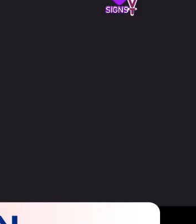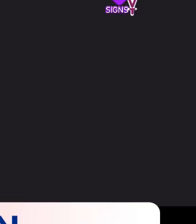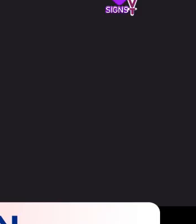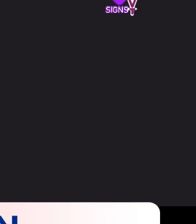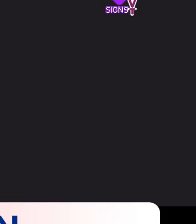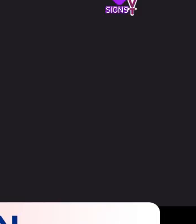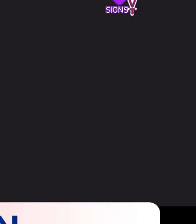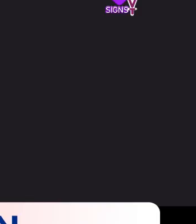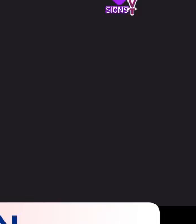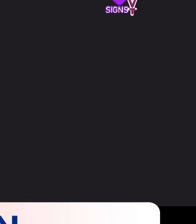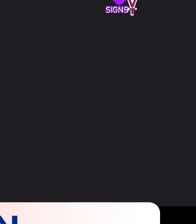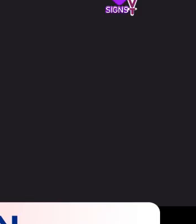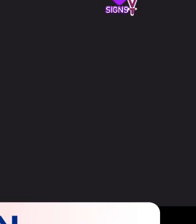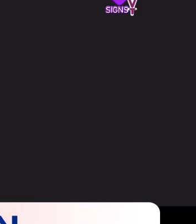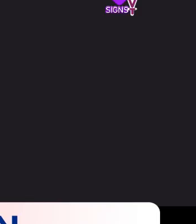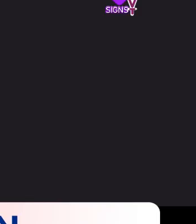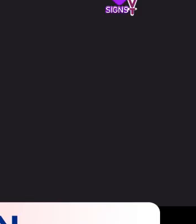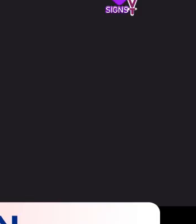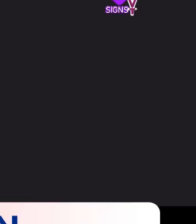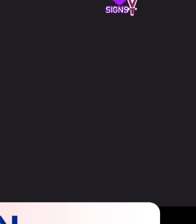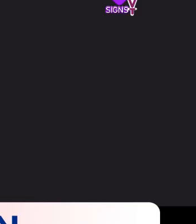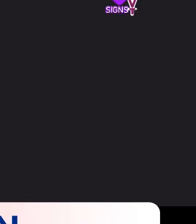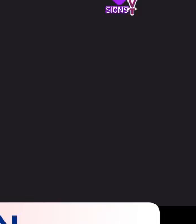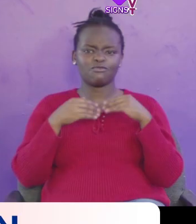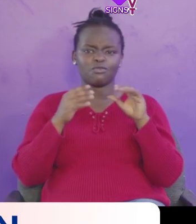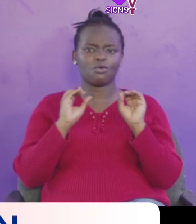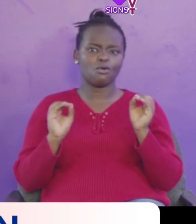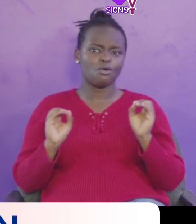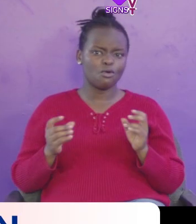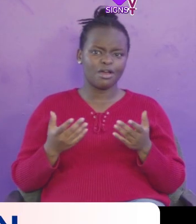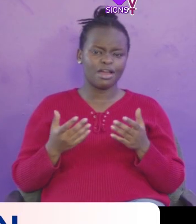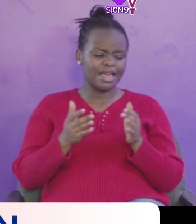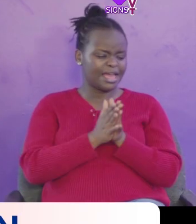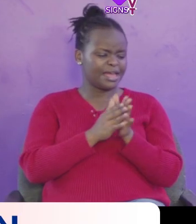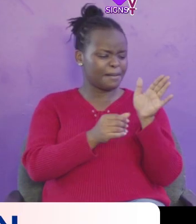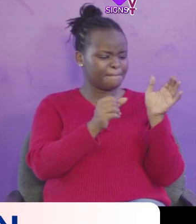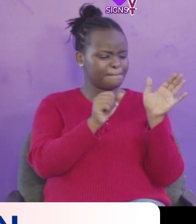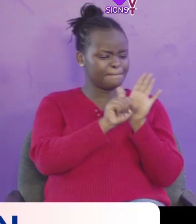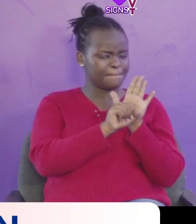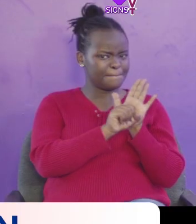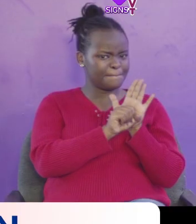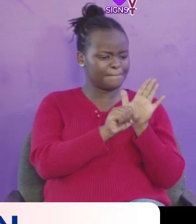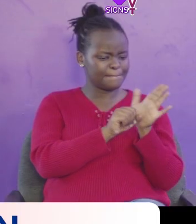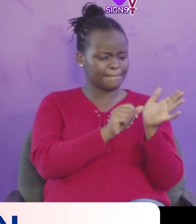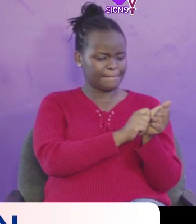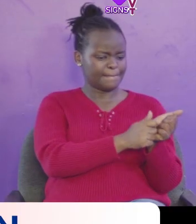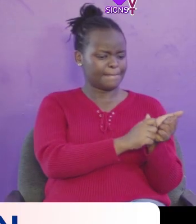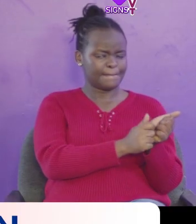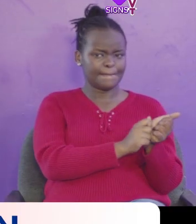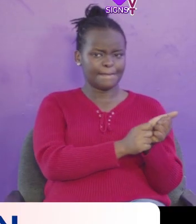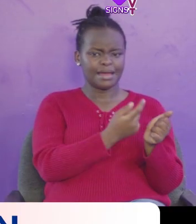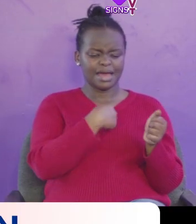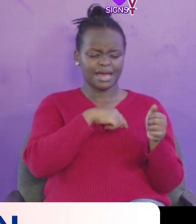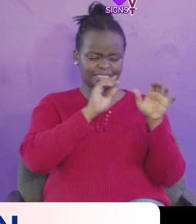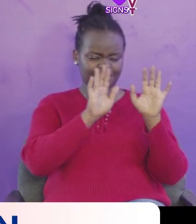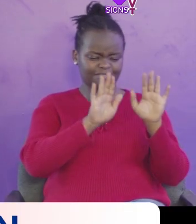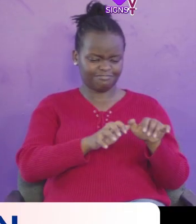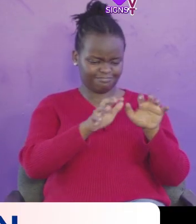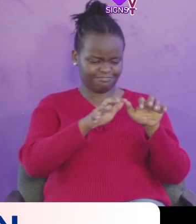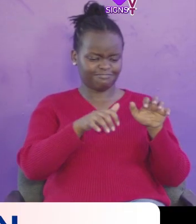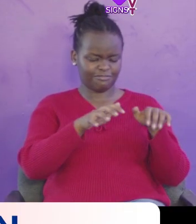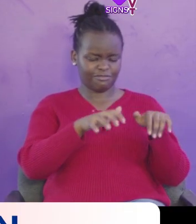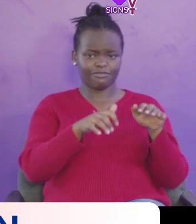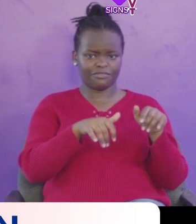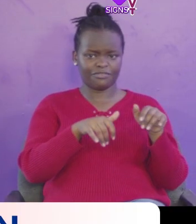that we don't have enough land and we are planting maize? In Kenya, we are doing farming of vegetables.